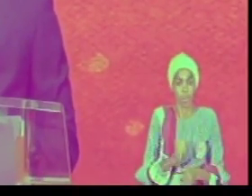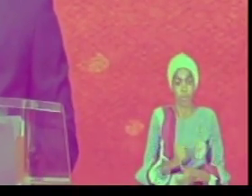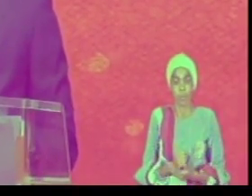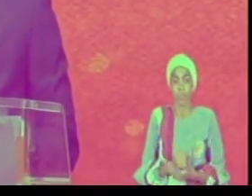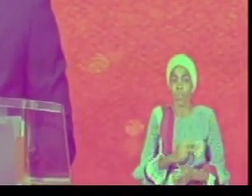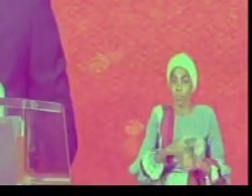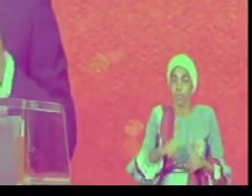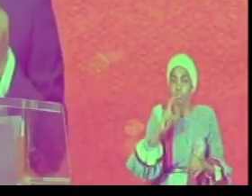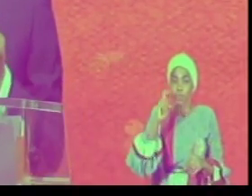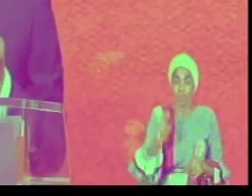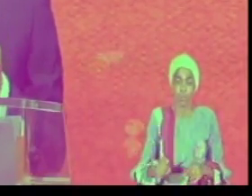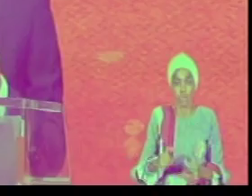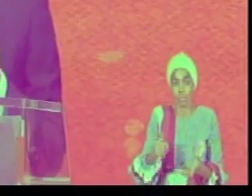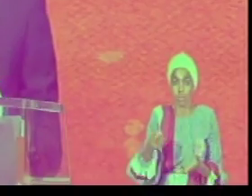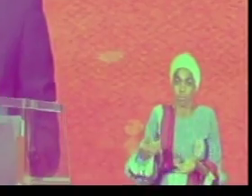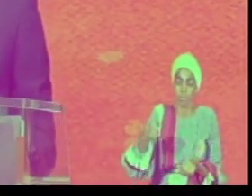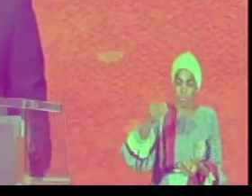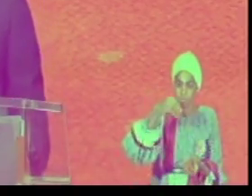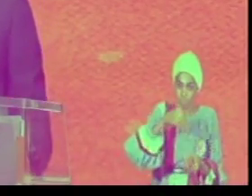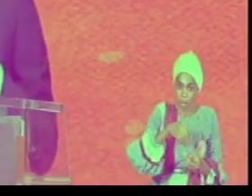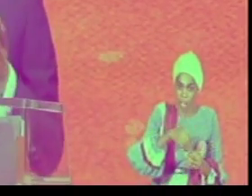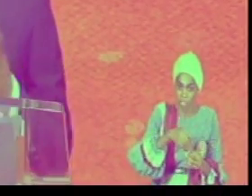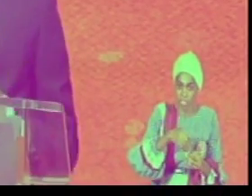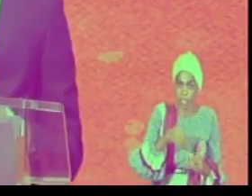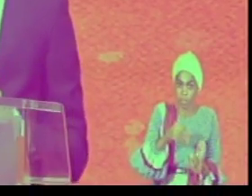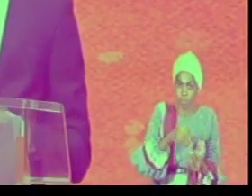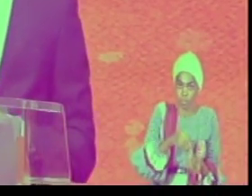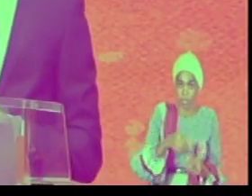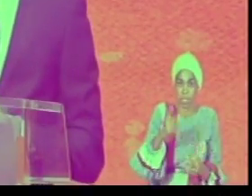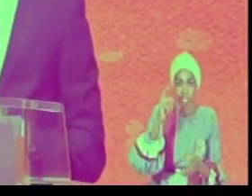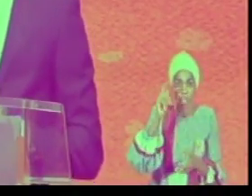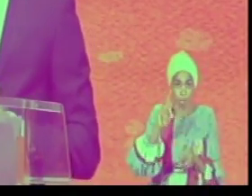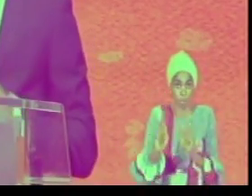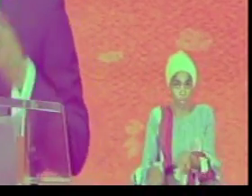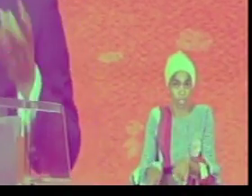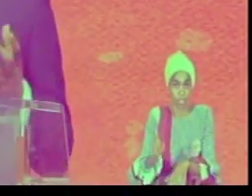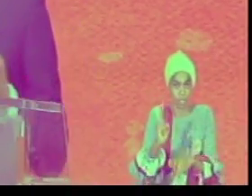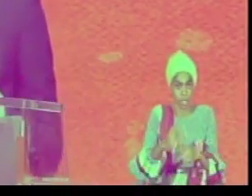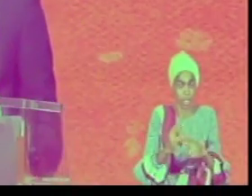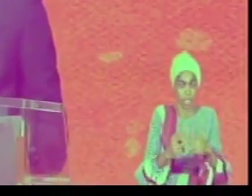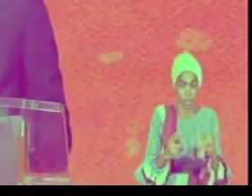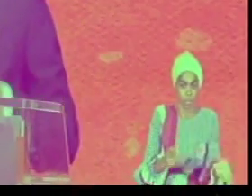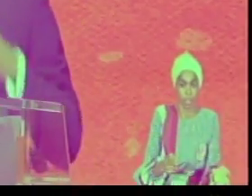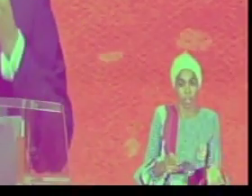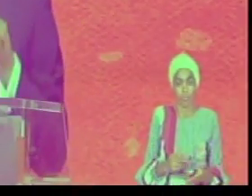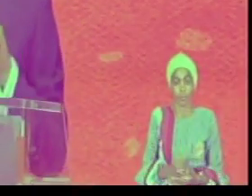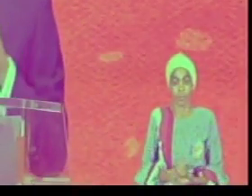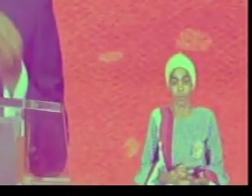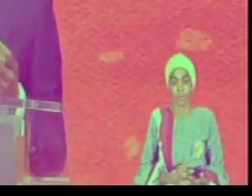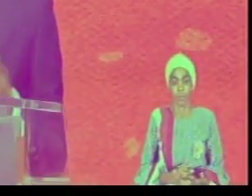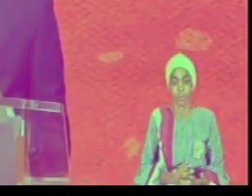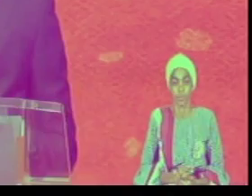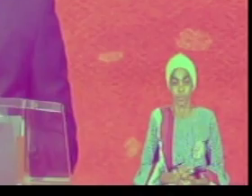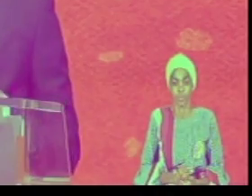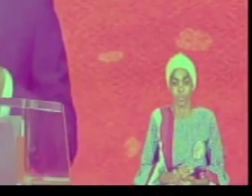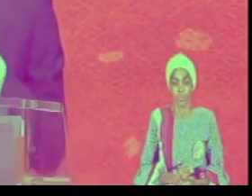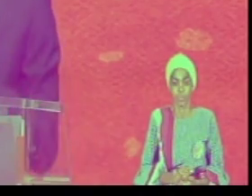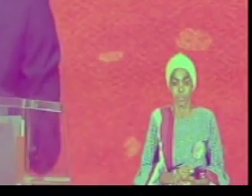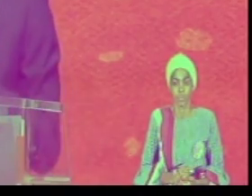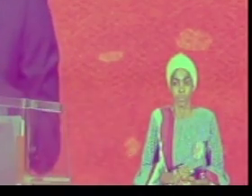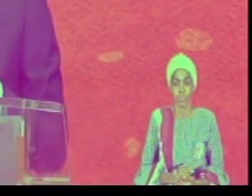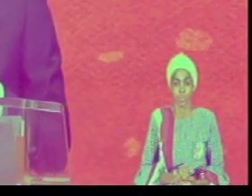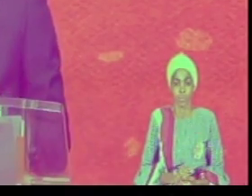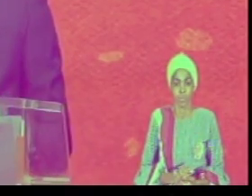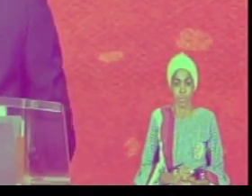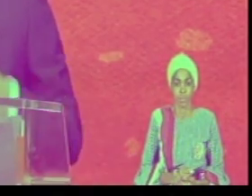them. We see that a lot on Facebook, and I see a lot of people complaining. Somebody copied my post and did not even mention my name. Somebody